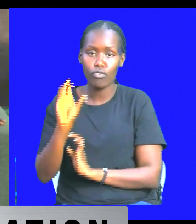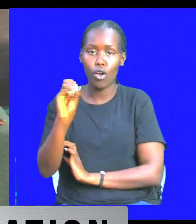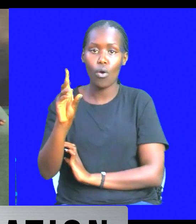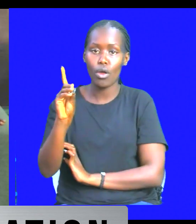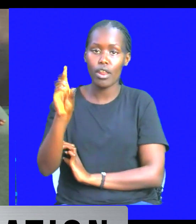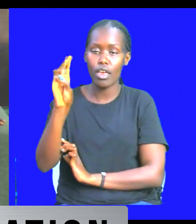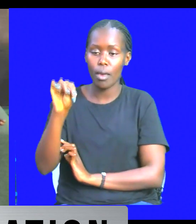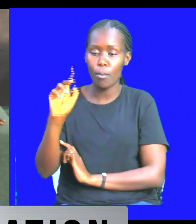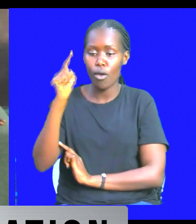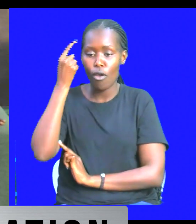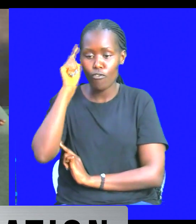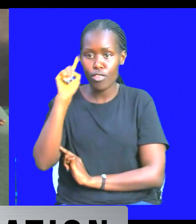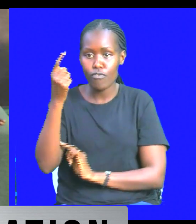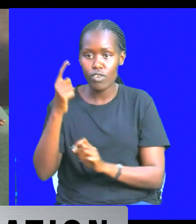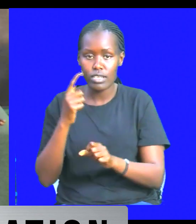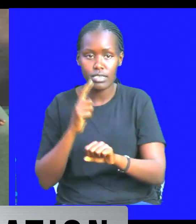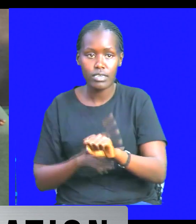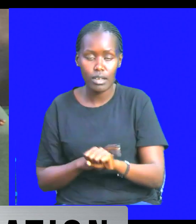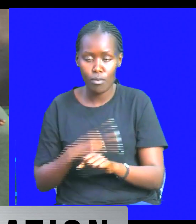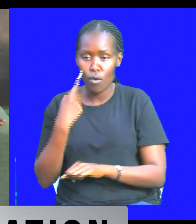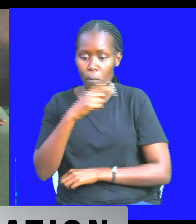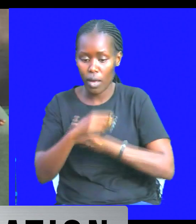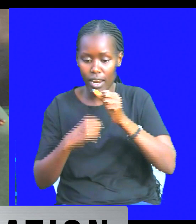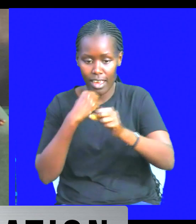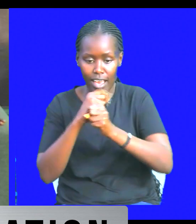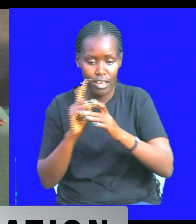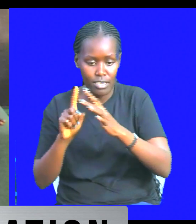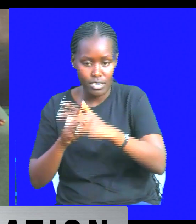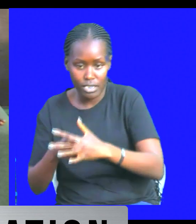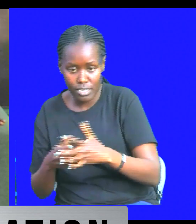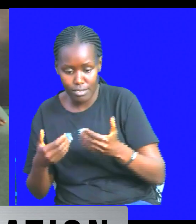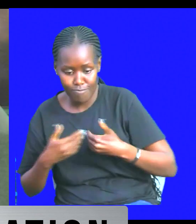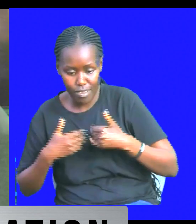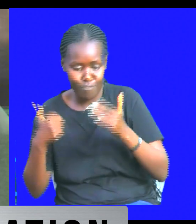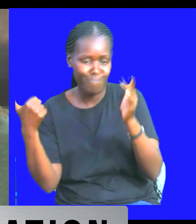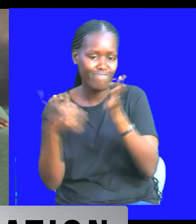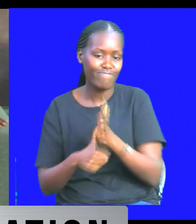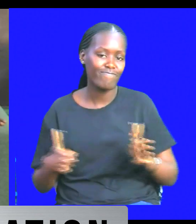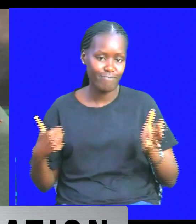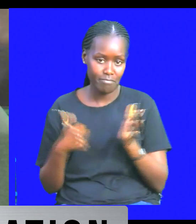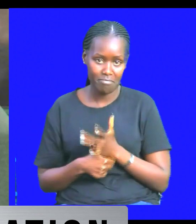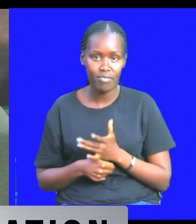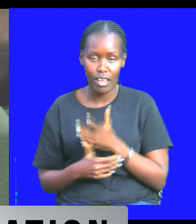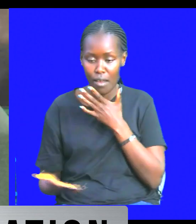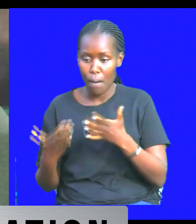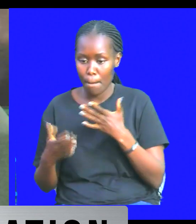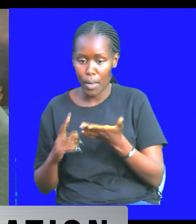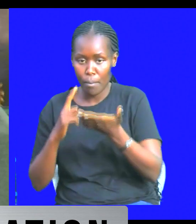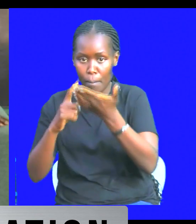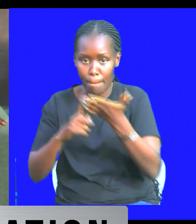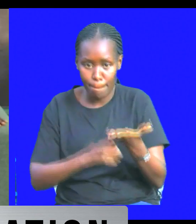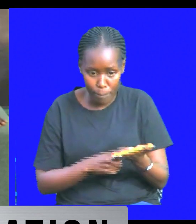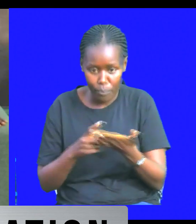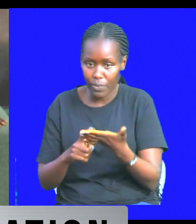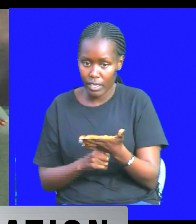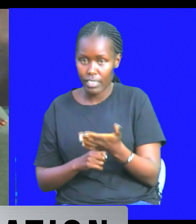time. I think 1 year begins to have issues. So maybe it's something we discuss in the second